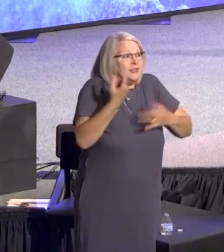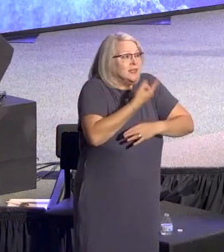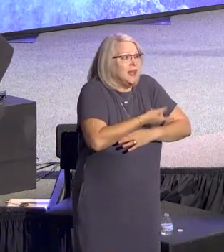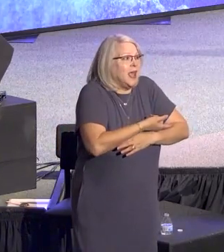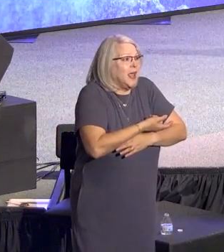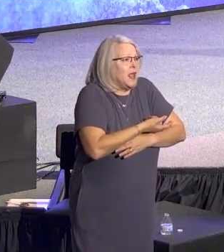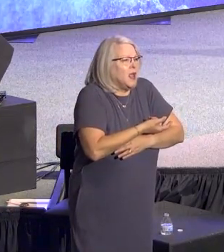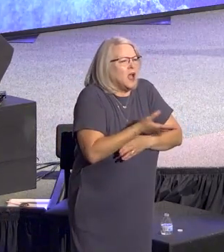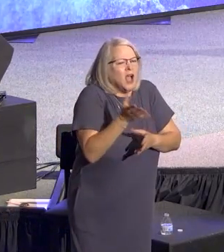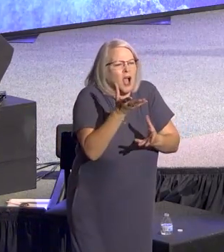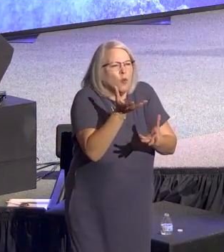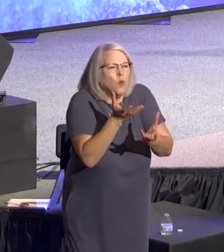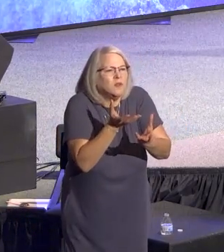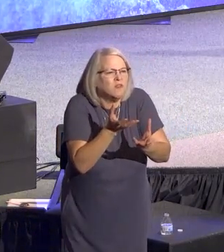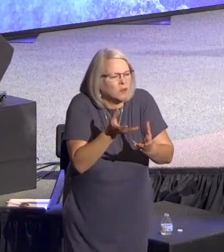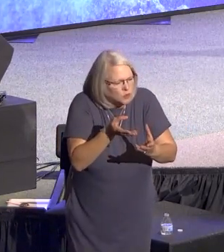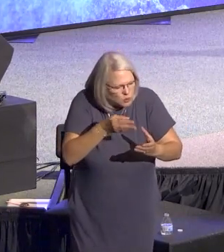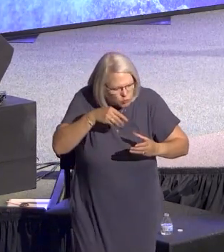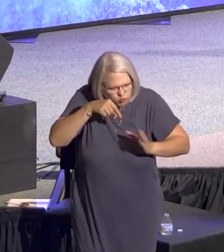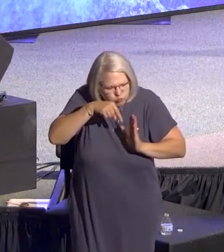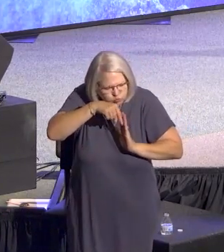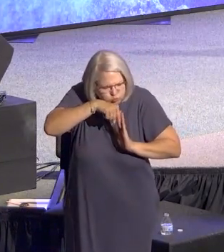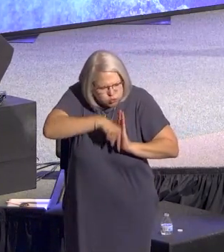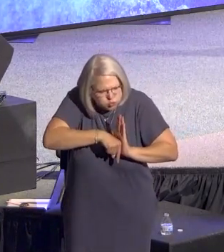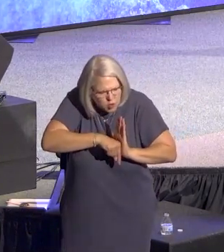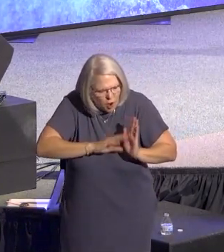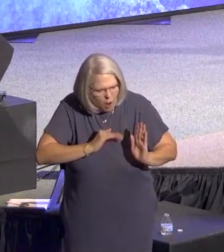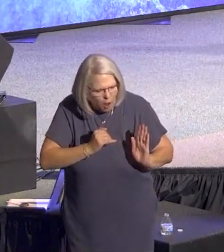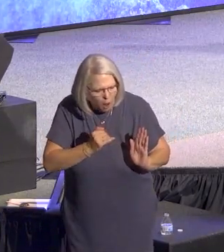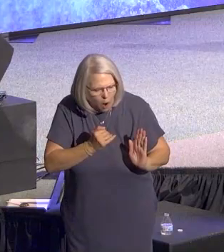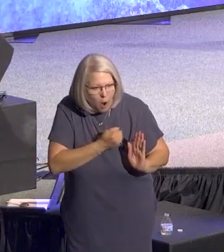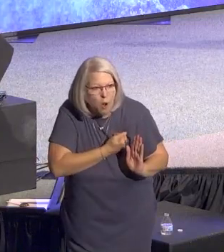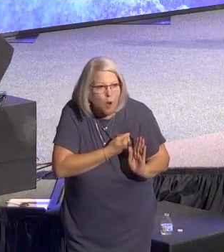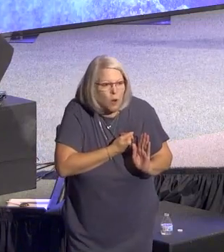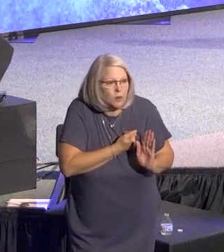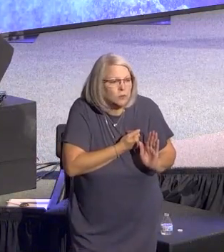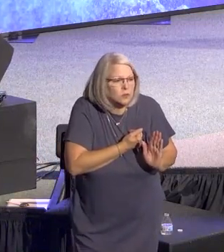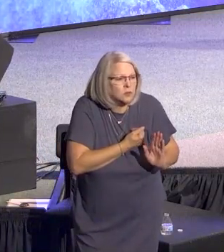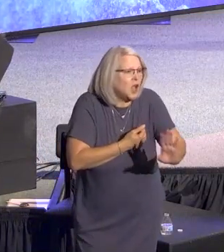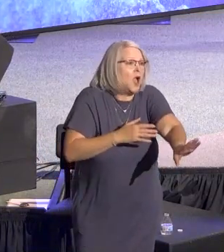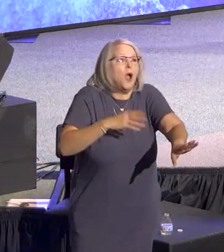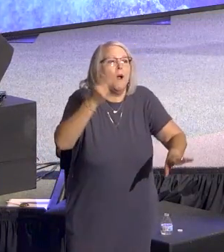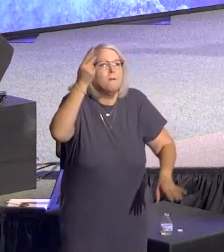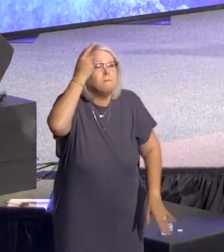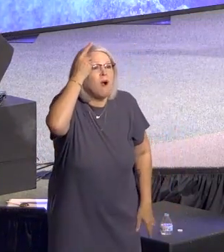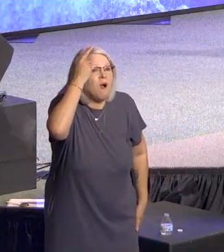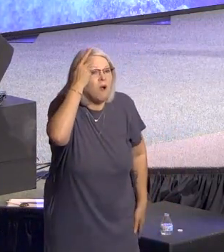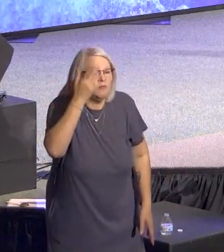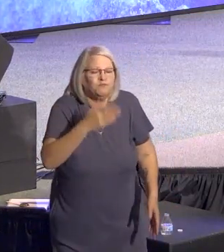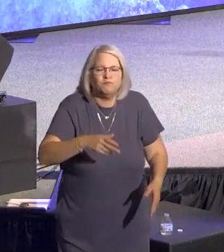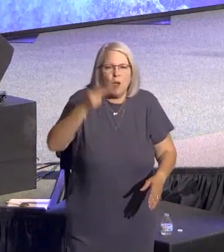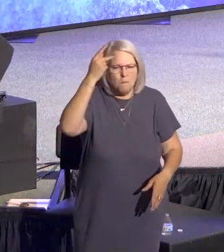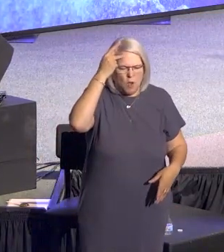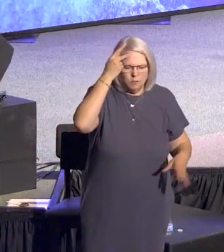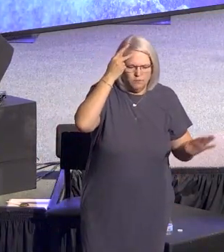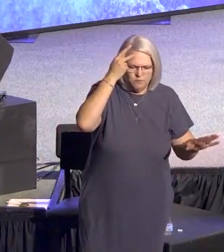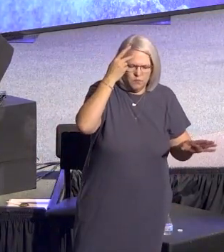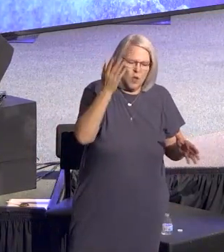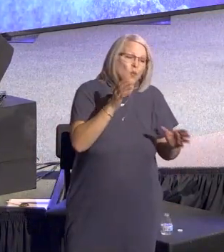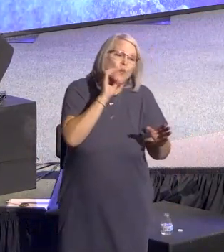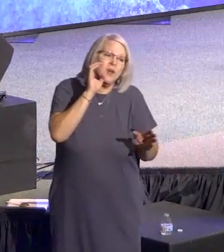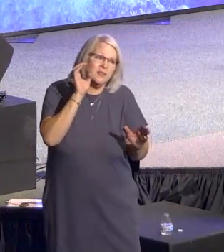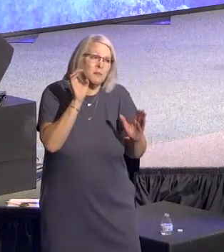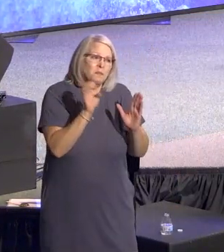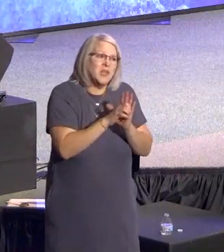that to penetrate your soul. The Apostle Paul that we've been talking about here for several weeks was the picture of grace,